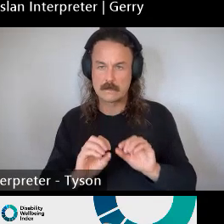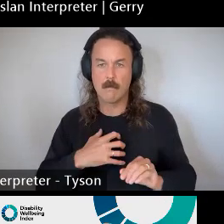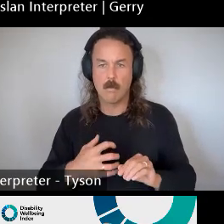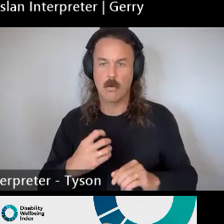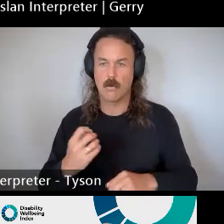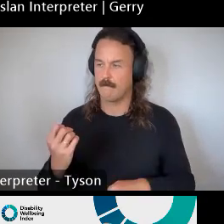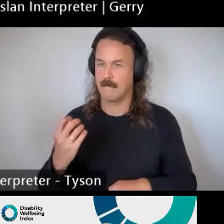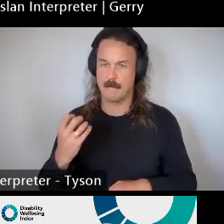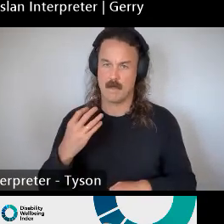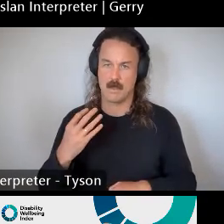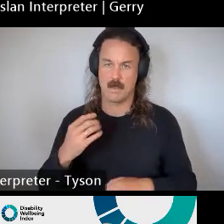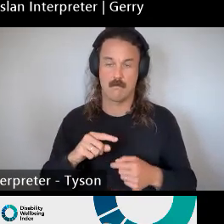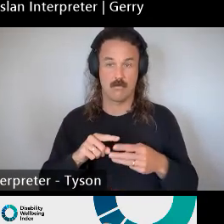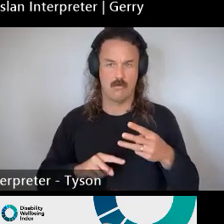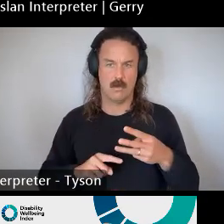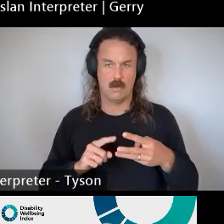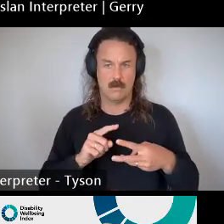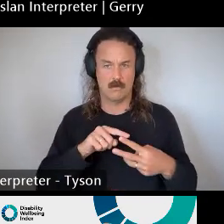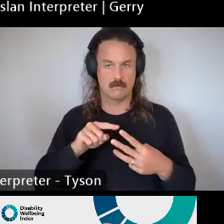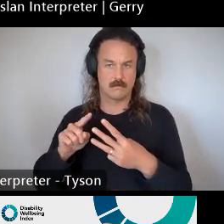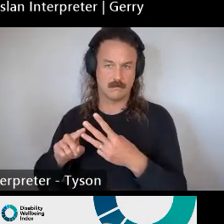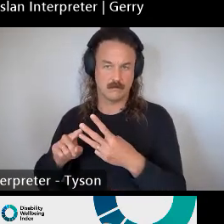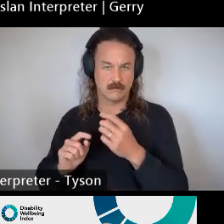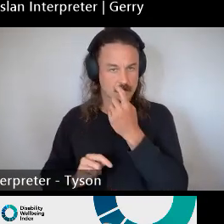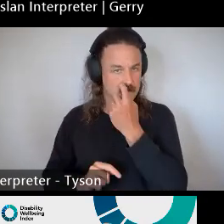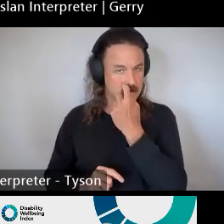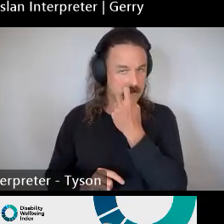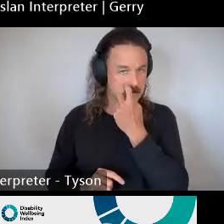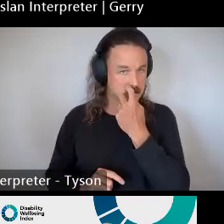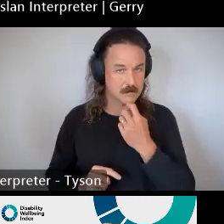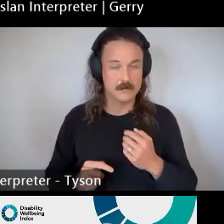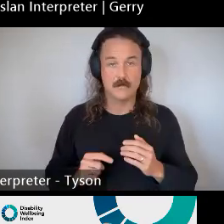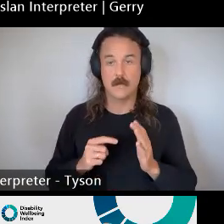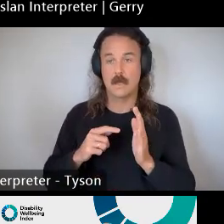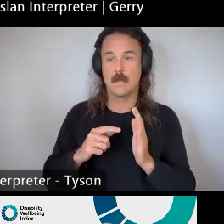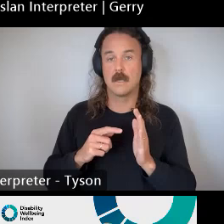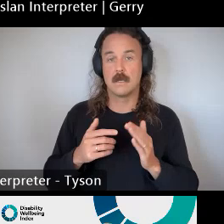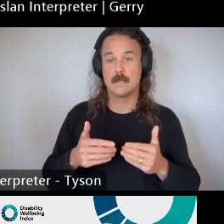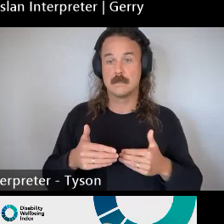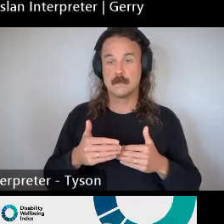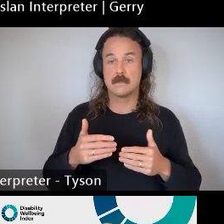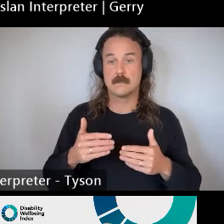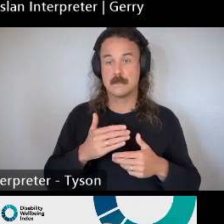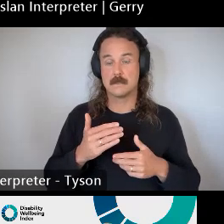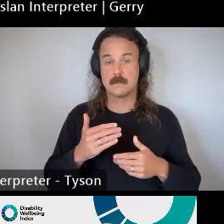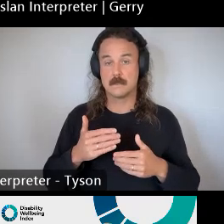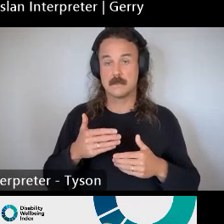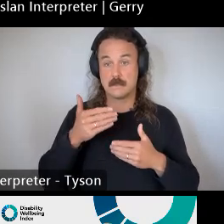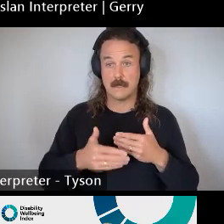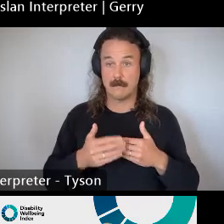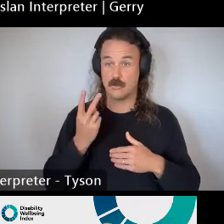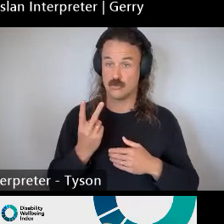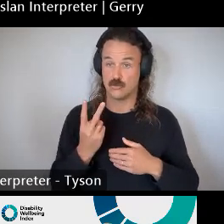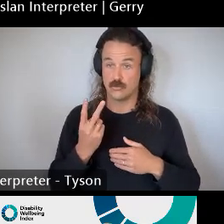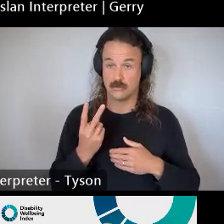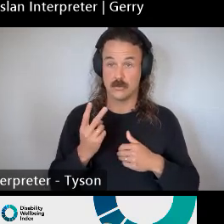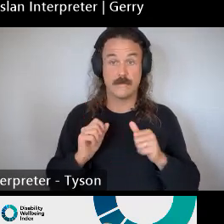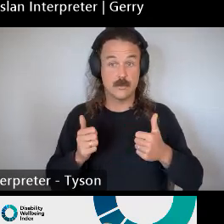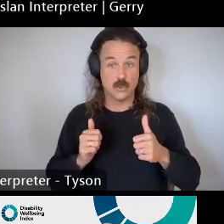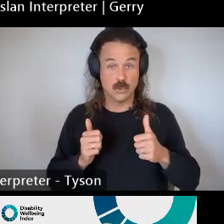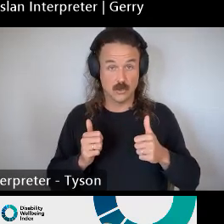After step 2 is complete, our team based at University of Sydney more likely to talk about this